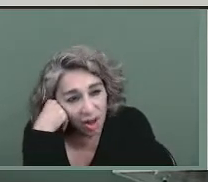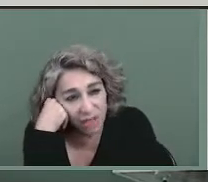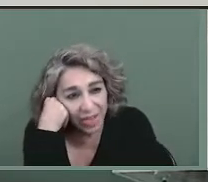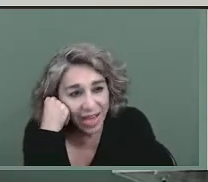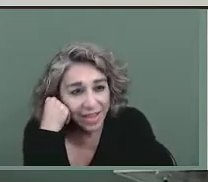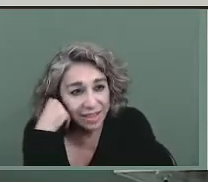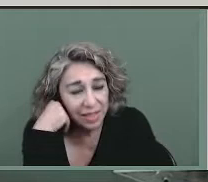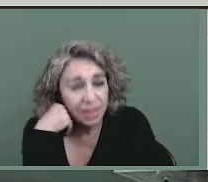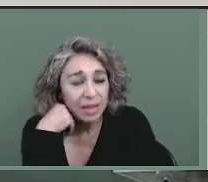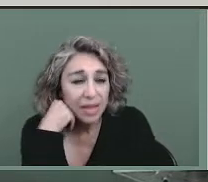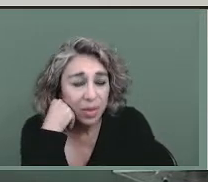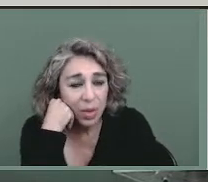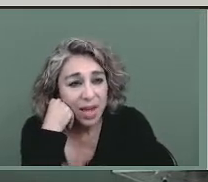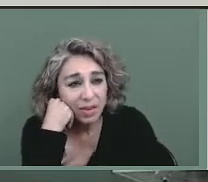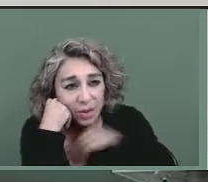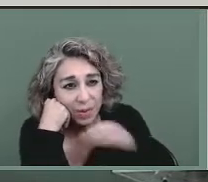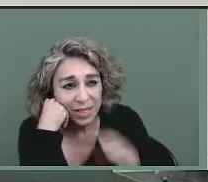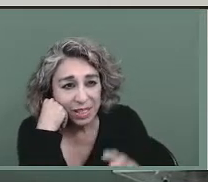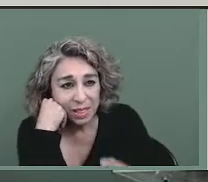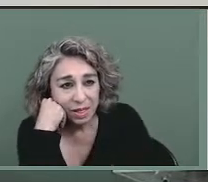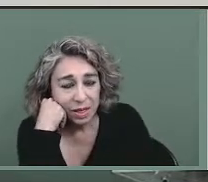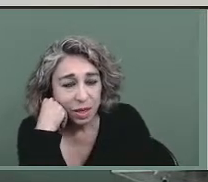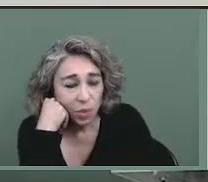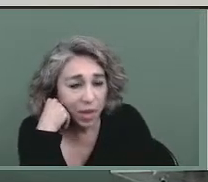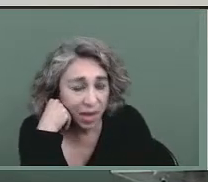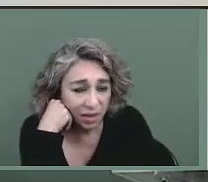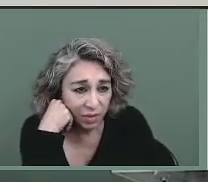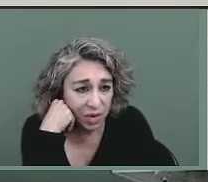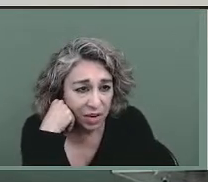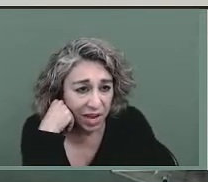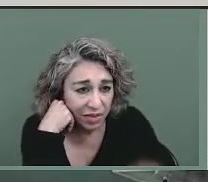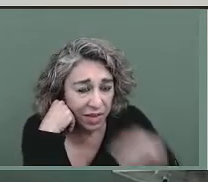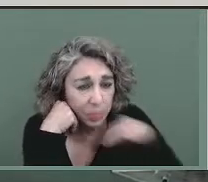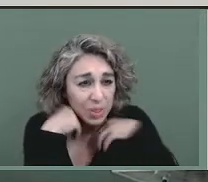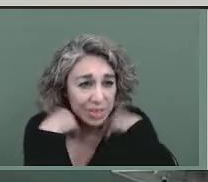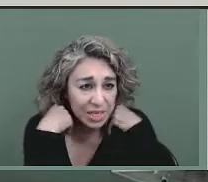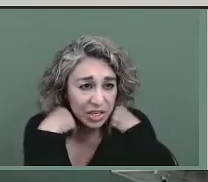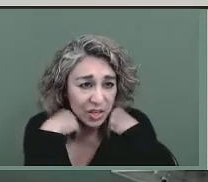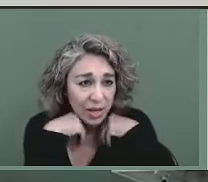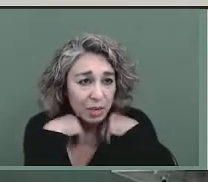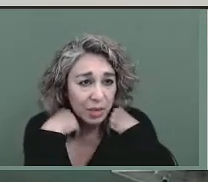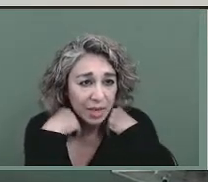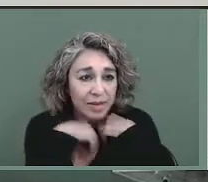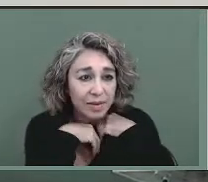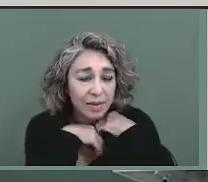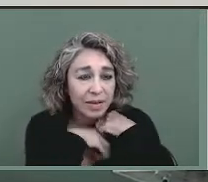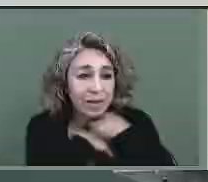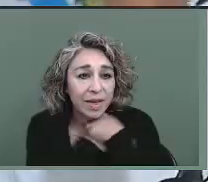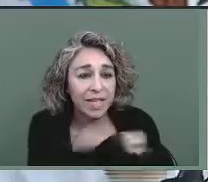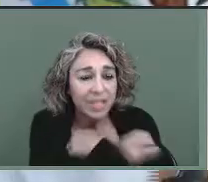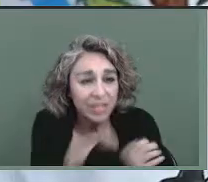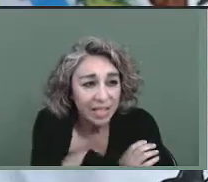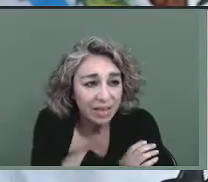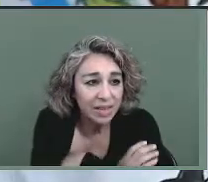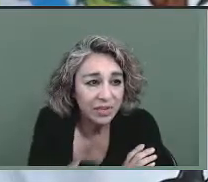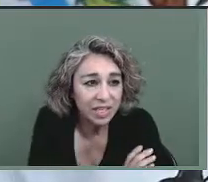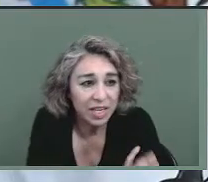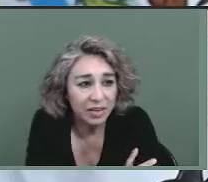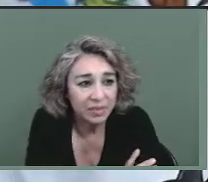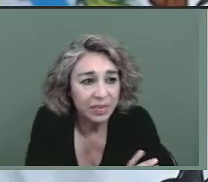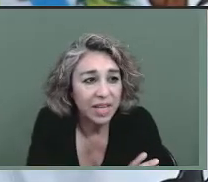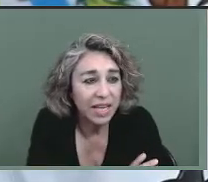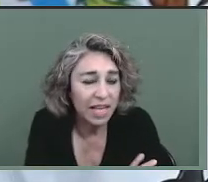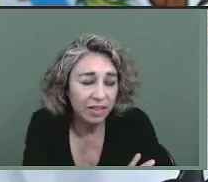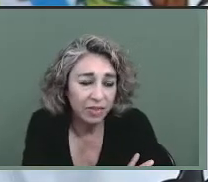with all of that we have in our budget, we don't have that presidential airplane. It's on sale. It's for